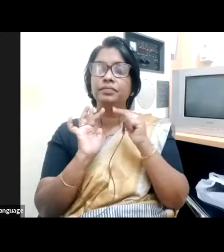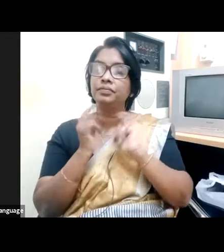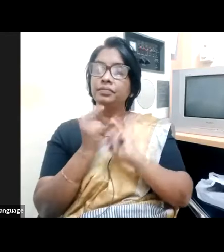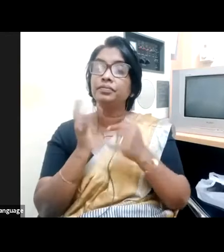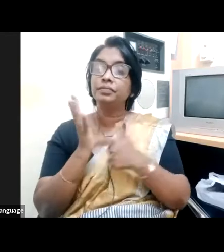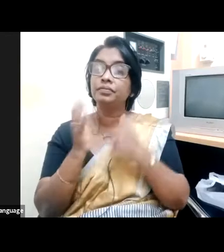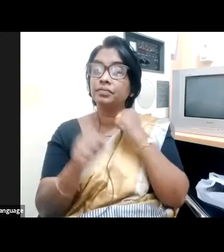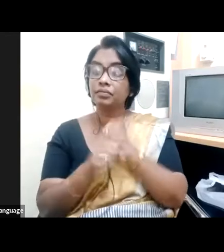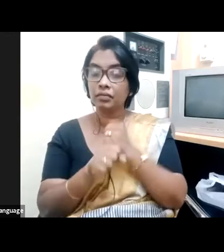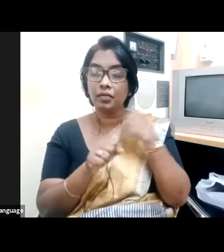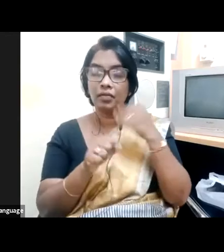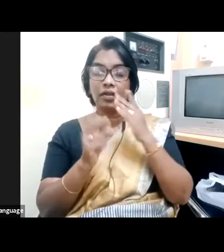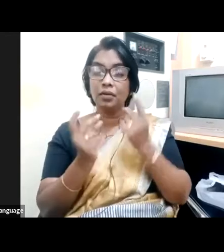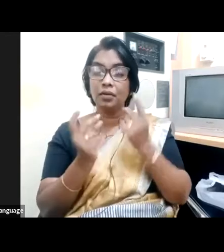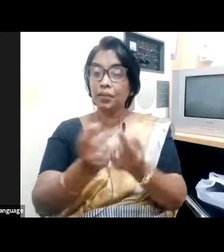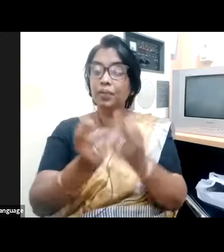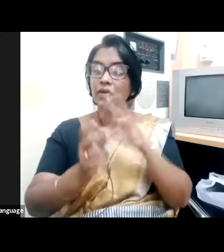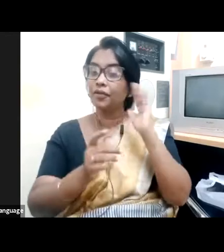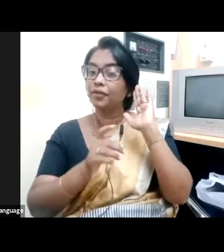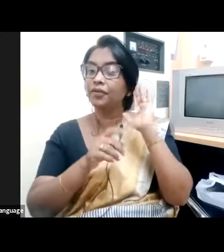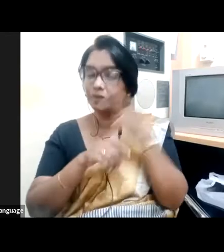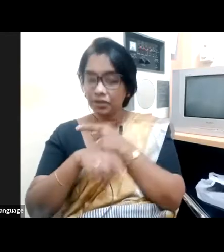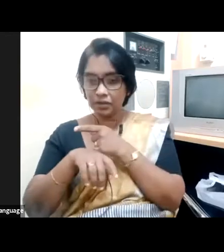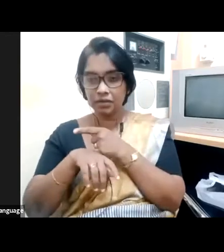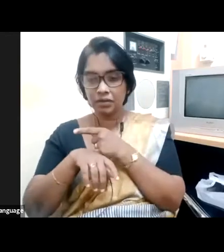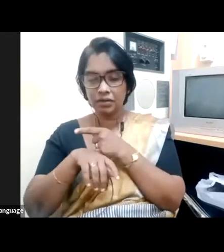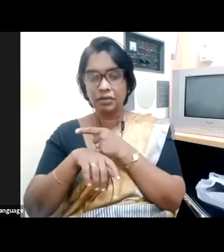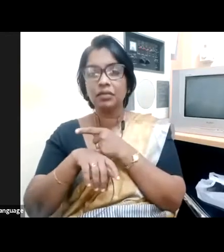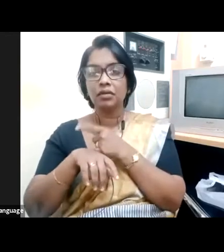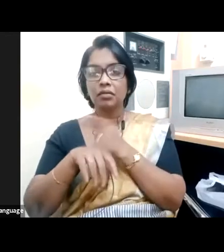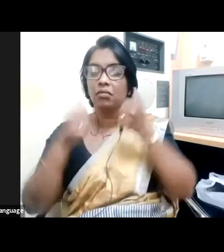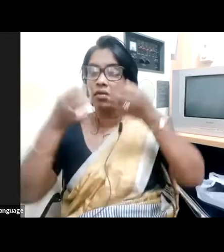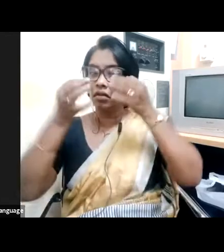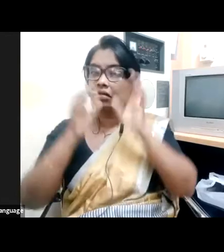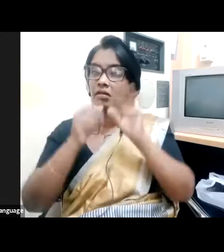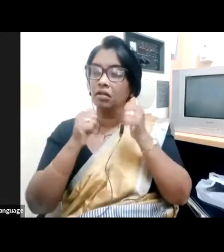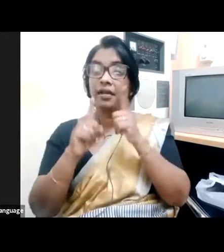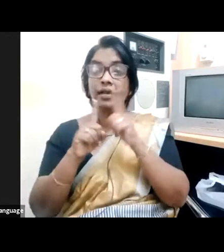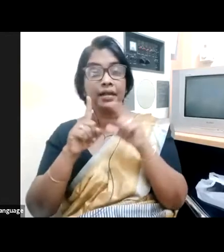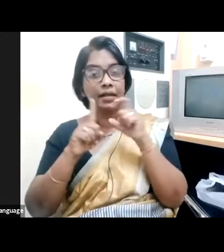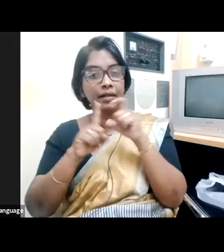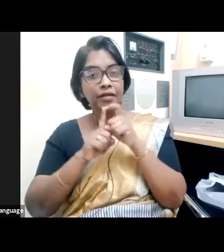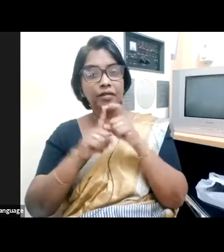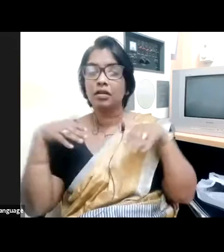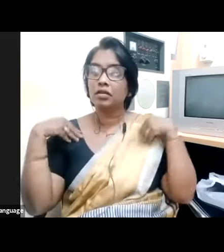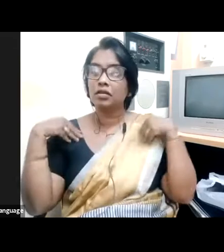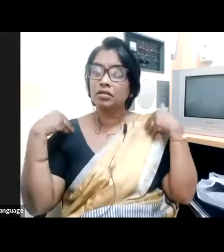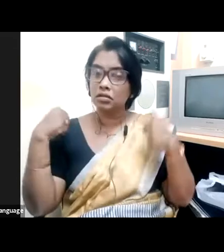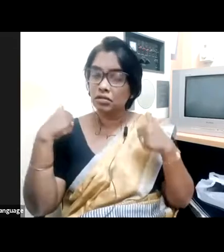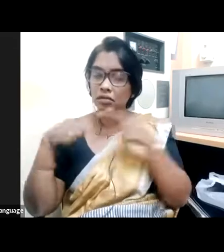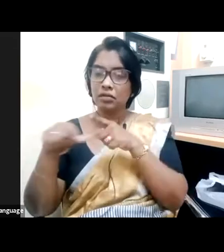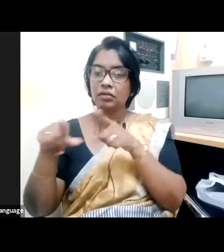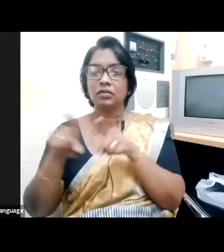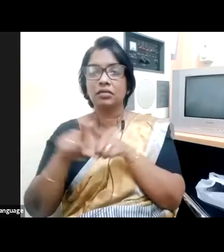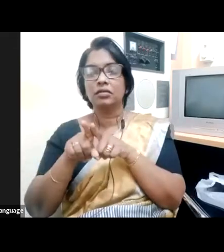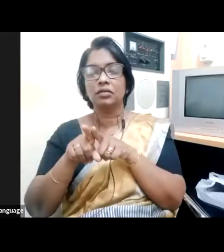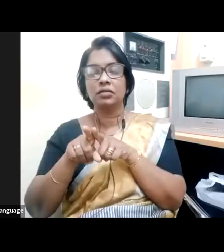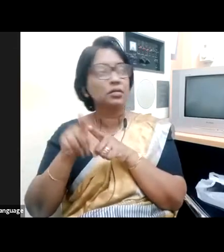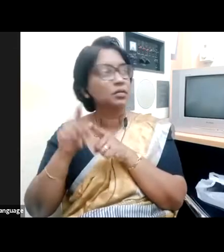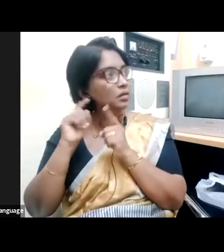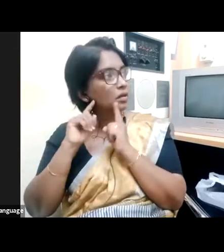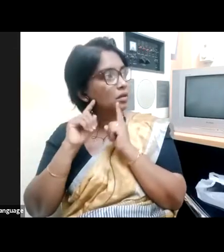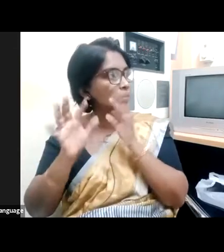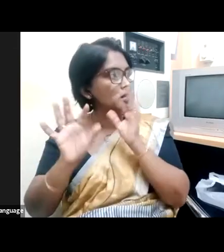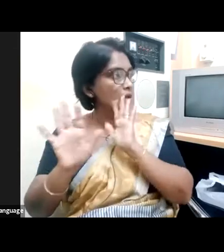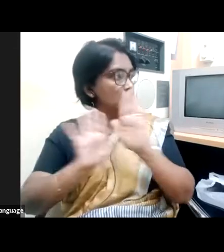of quality education, good health, well-being, industry innovation, and infrastructure, which we can all play a great